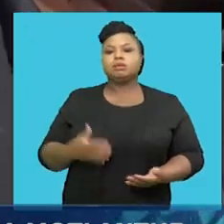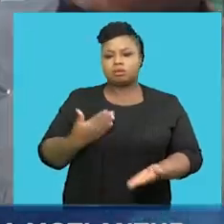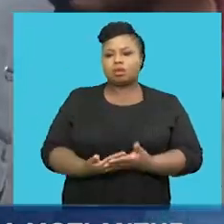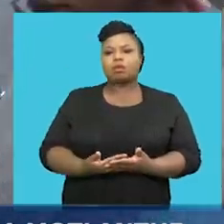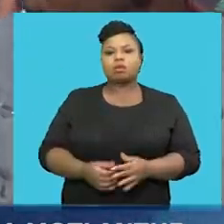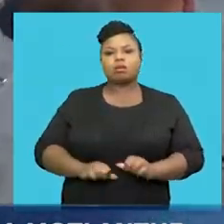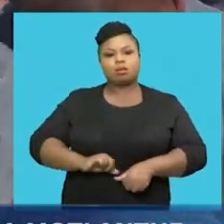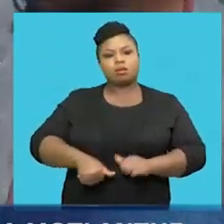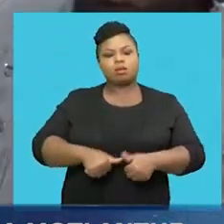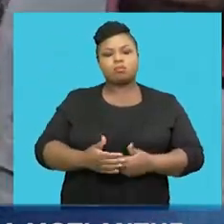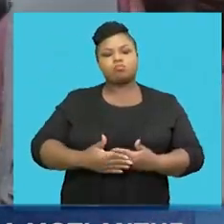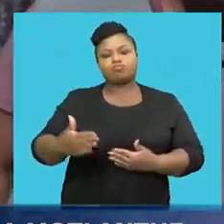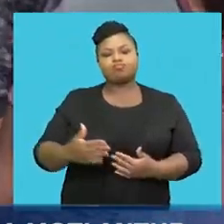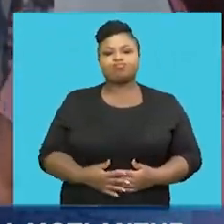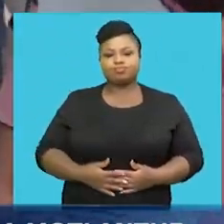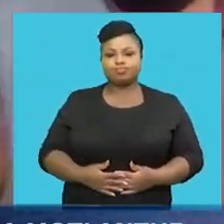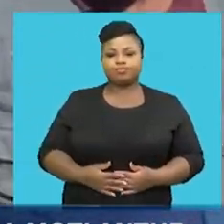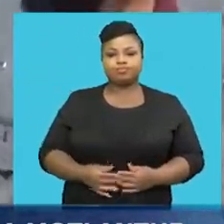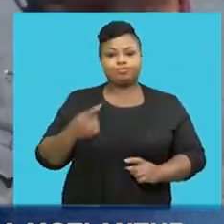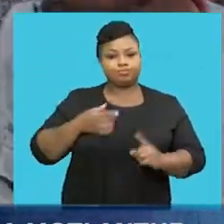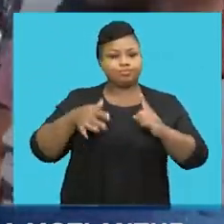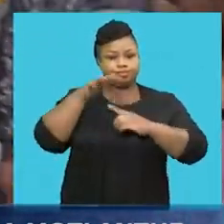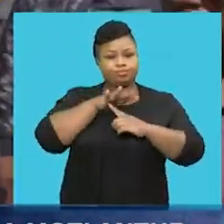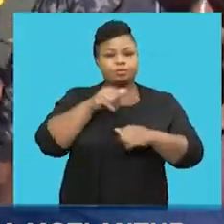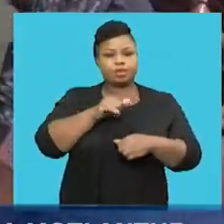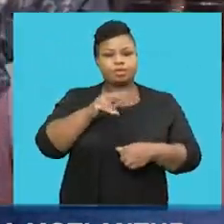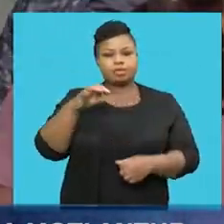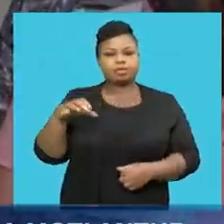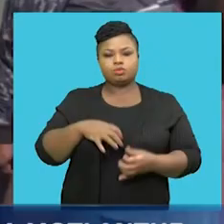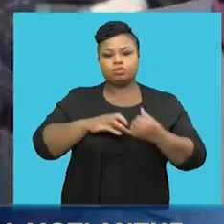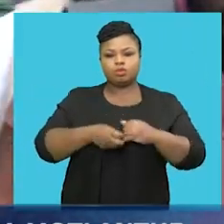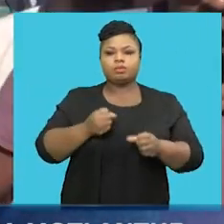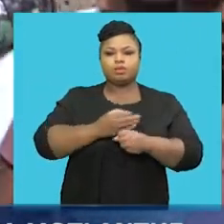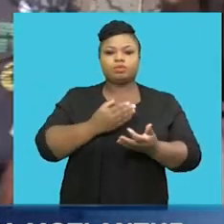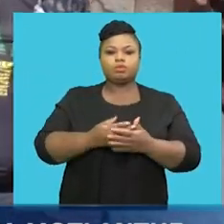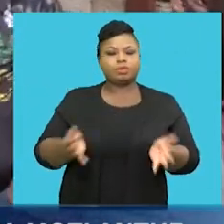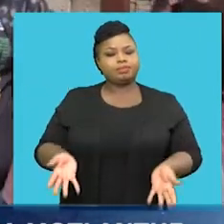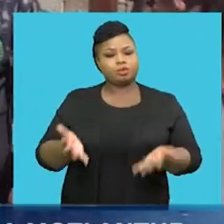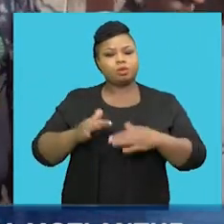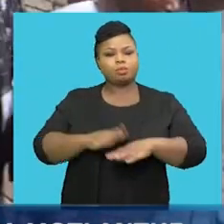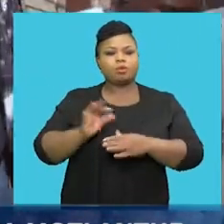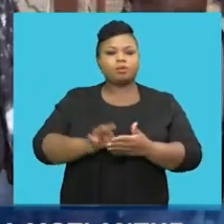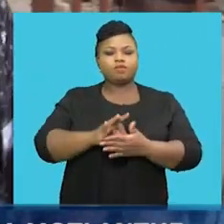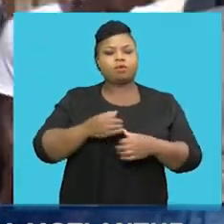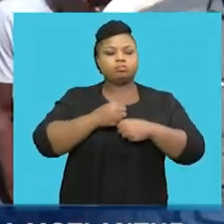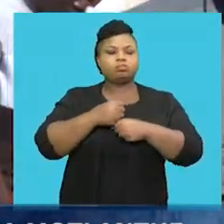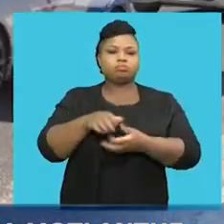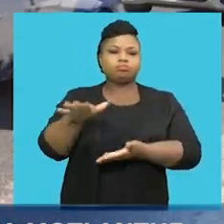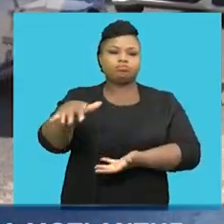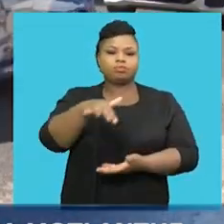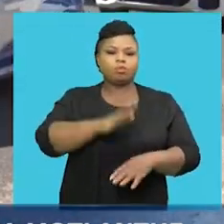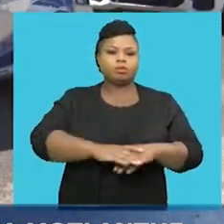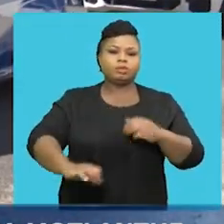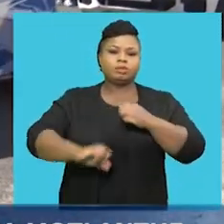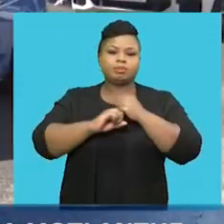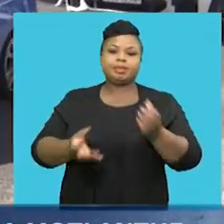remedial steps going forward. Eli linyathelo le-ANC lokukhupha amagqala walo wombutho ukufumana inkxaso